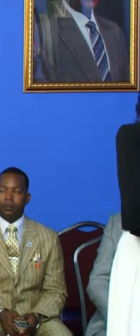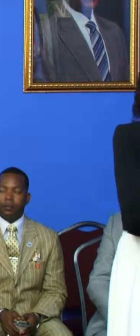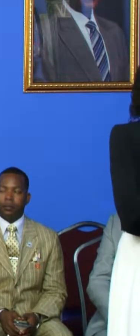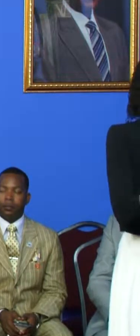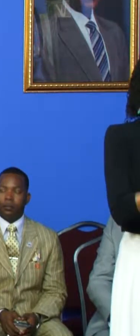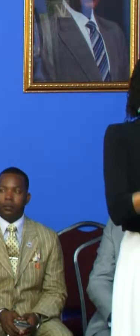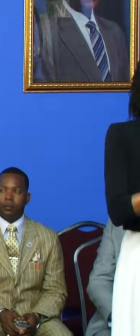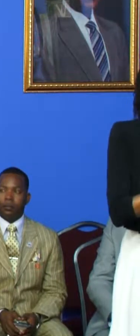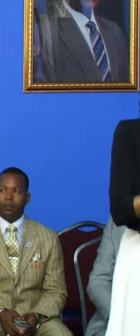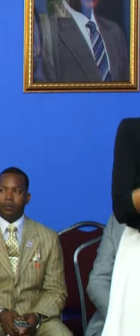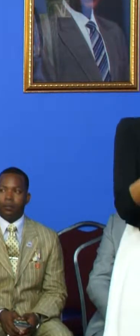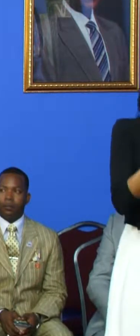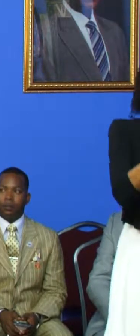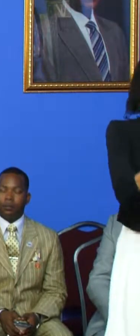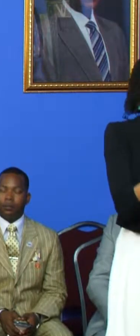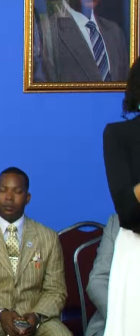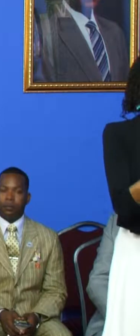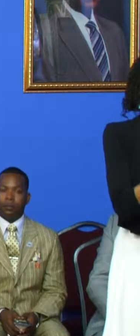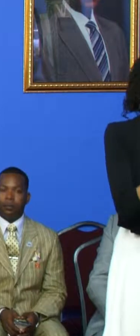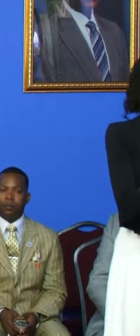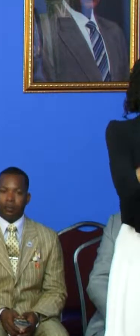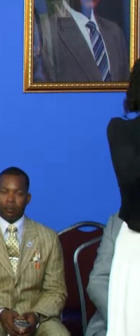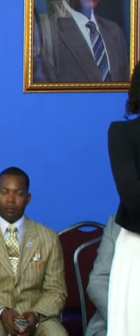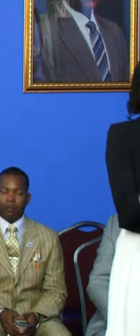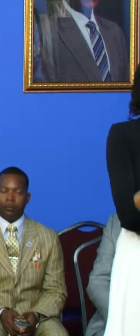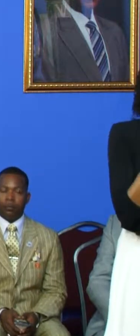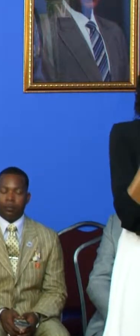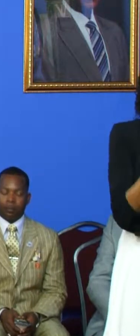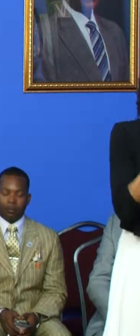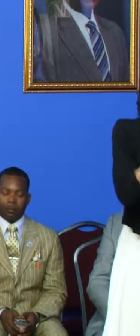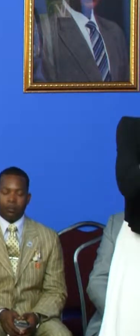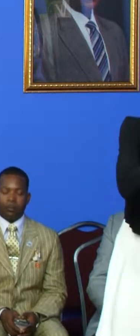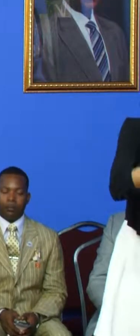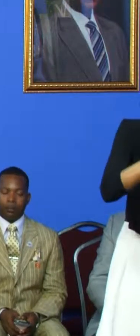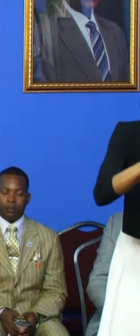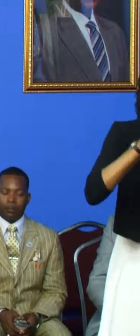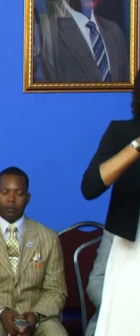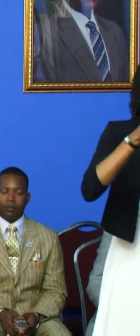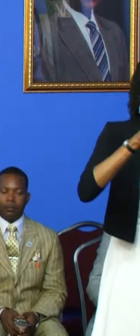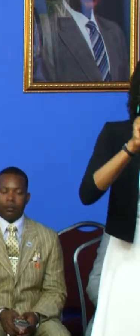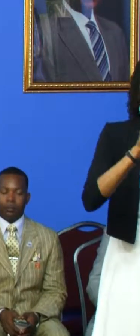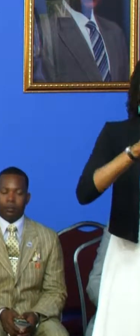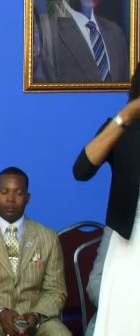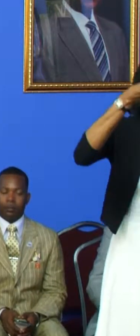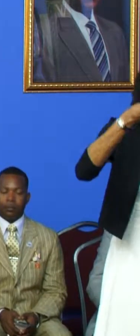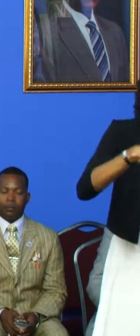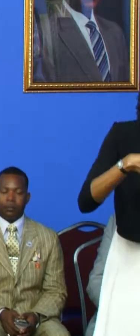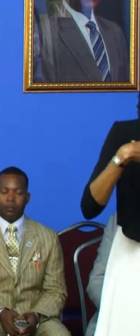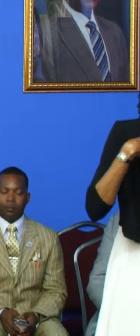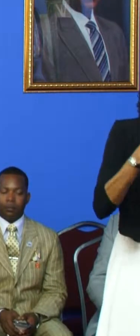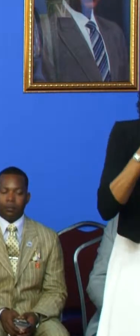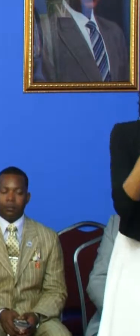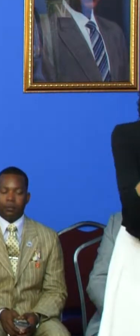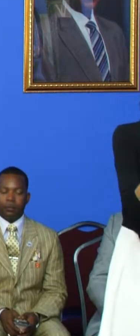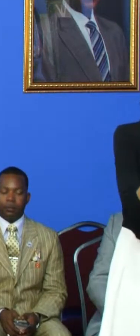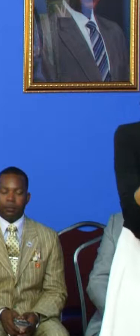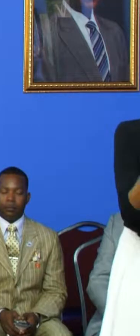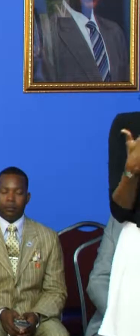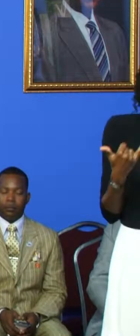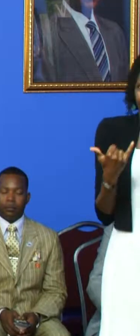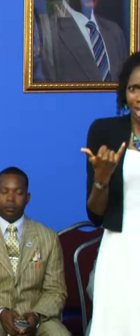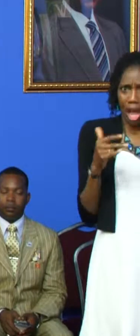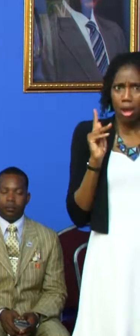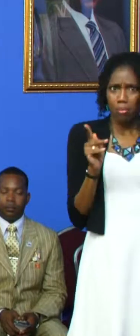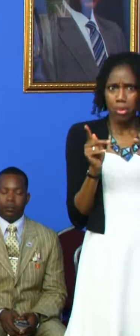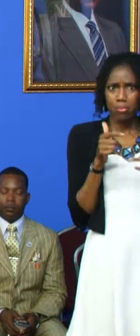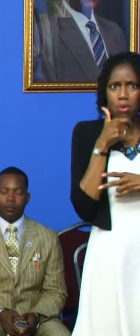cost 34 million people their health insurance. Right now, people watching me